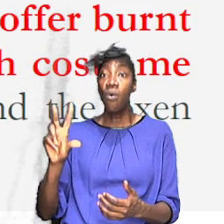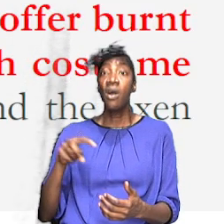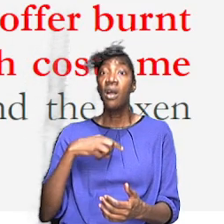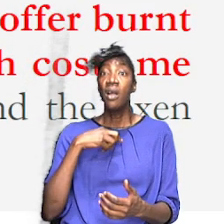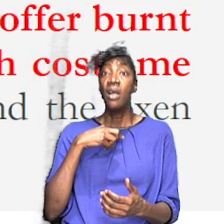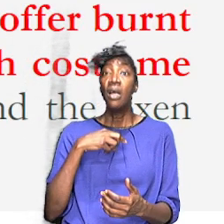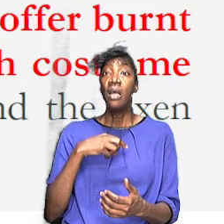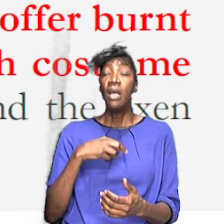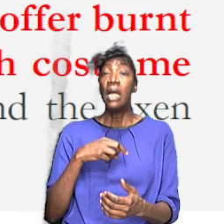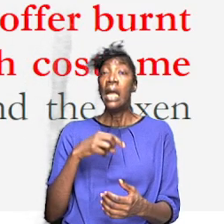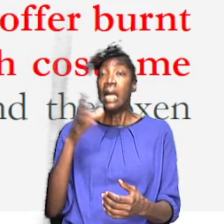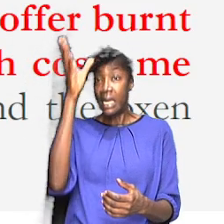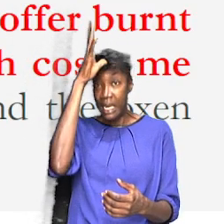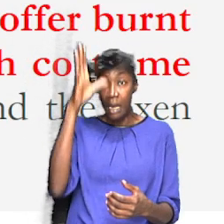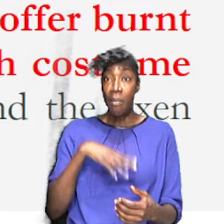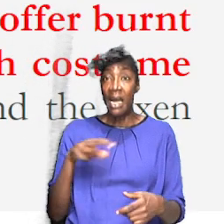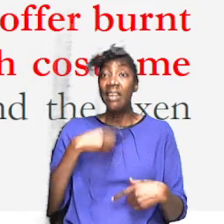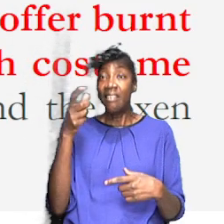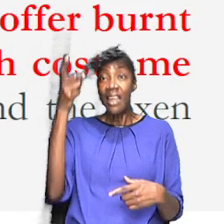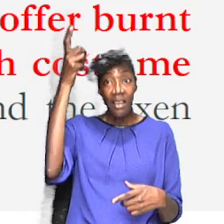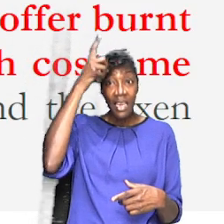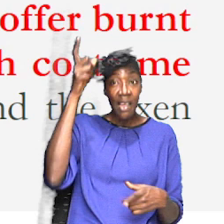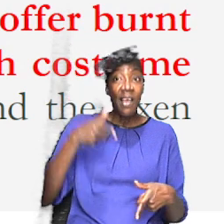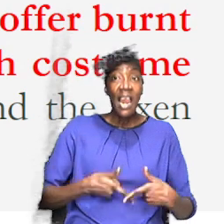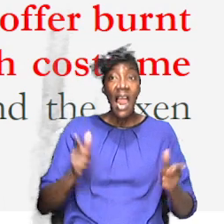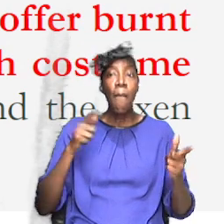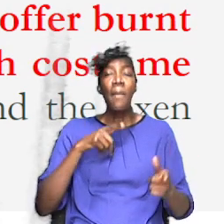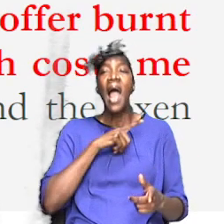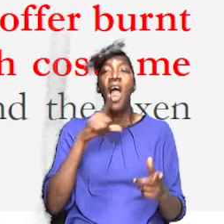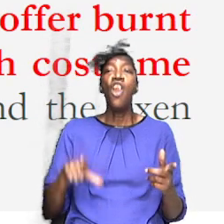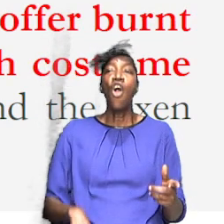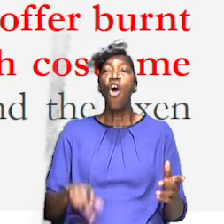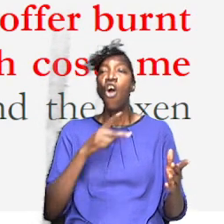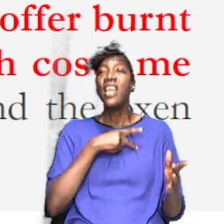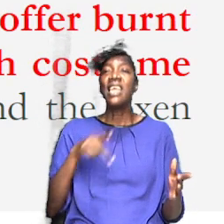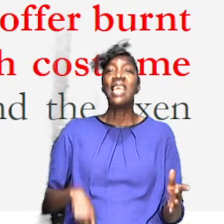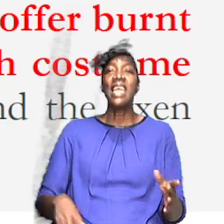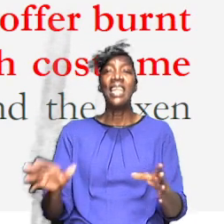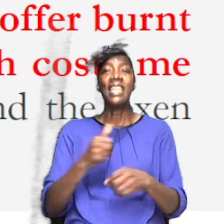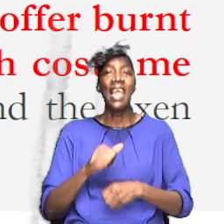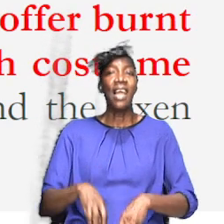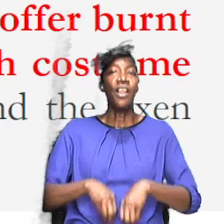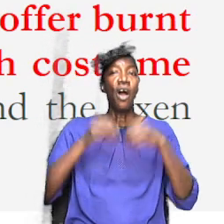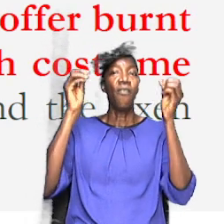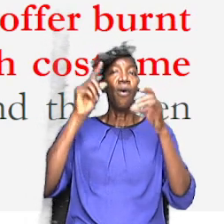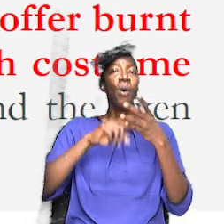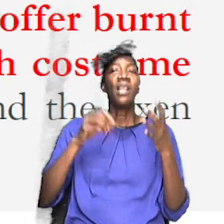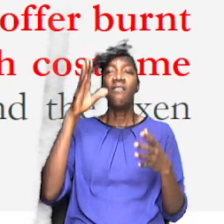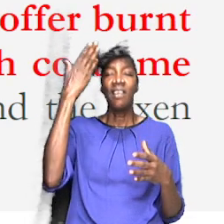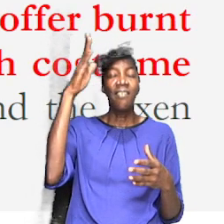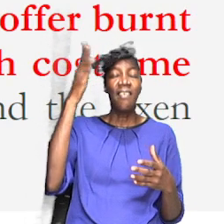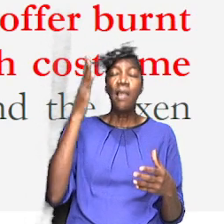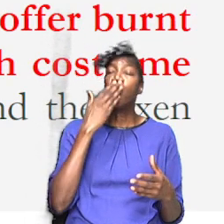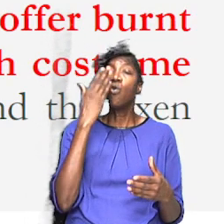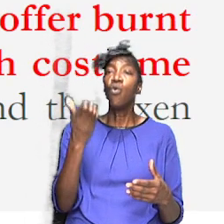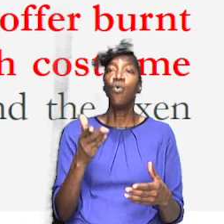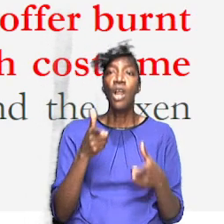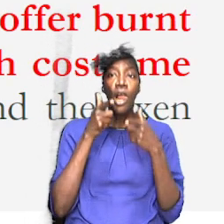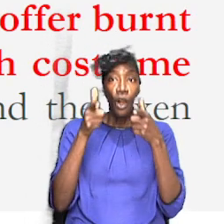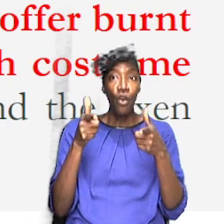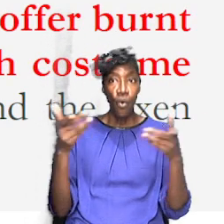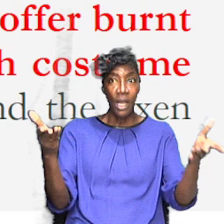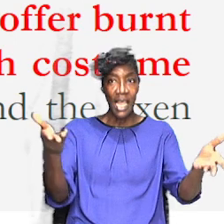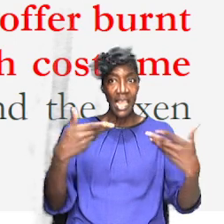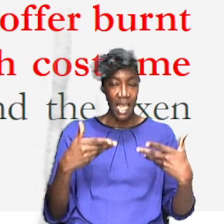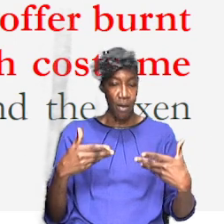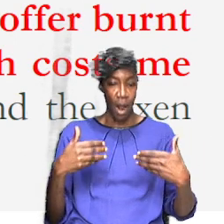David, let my lord the king take and offer up whatever seems to be good to him. Look here are oxen